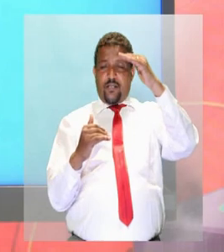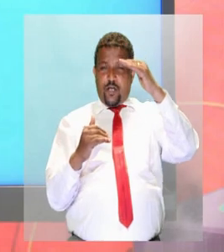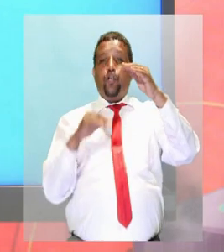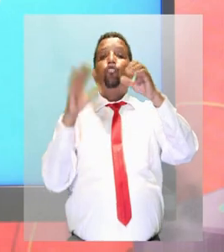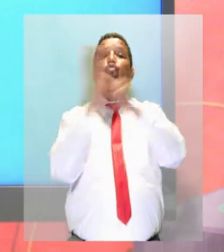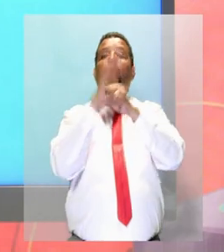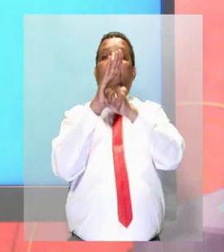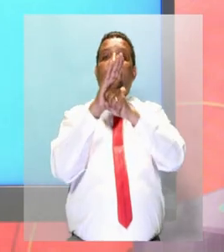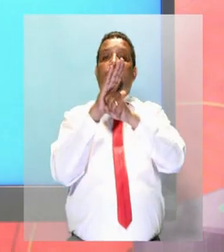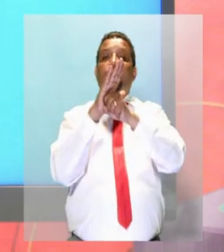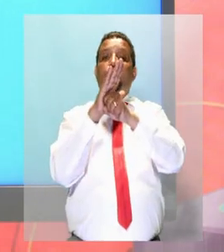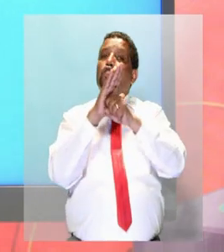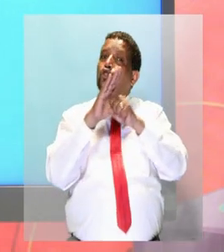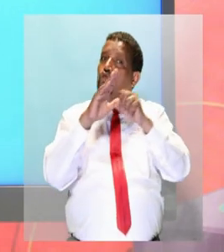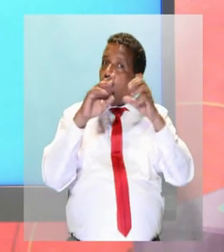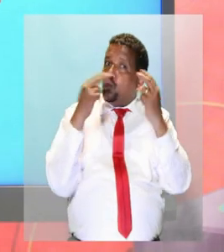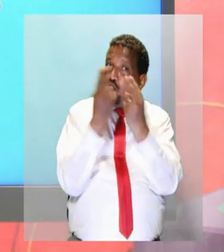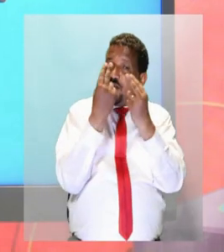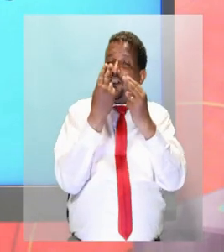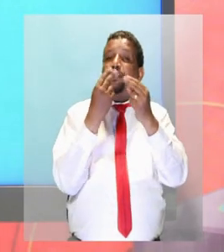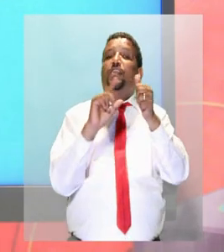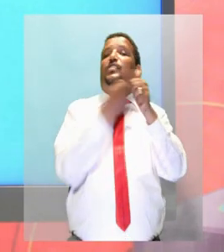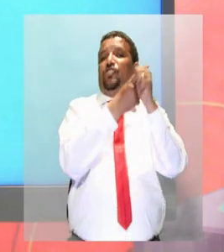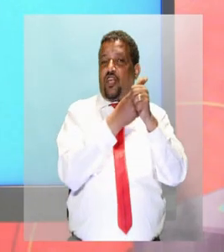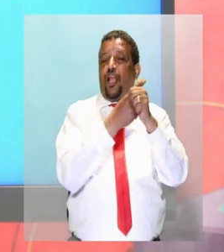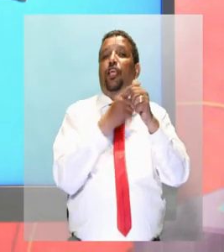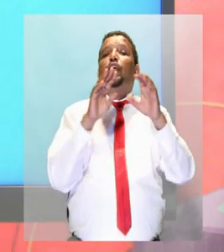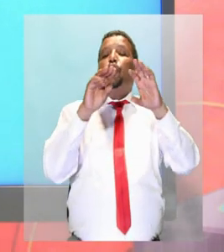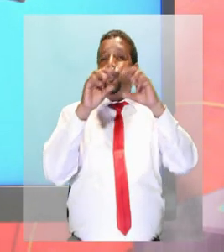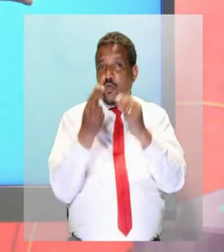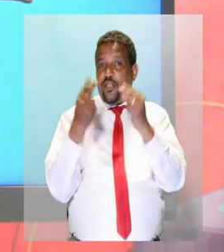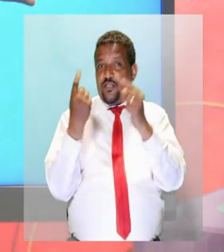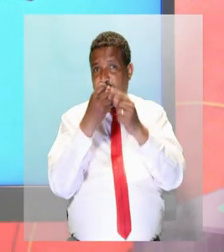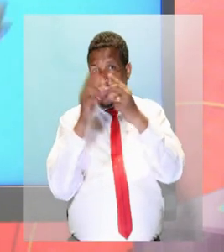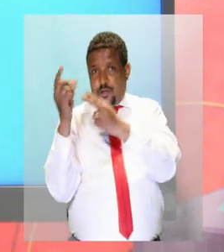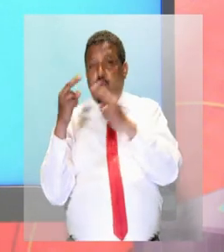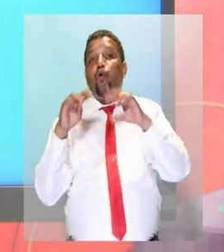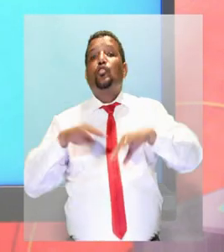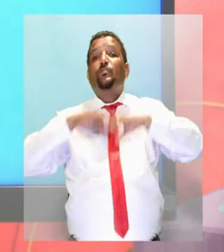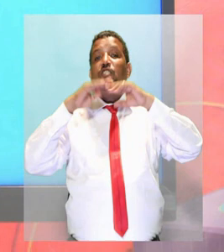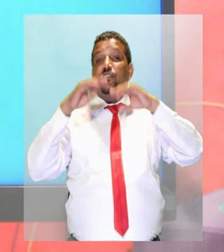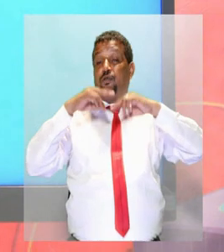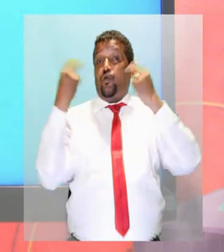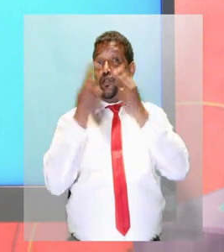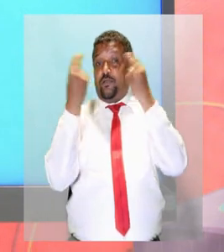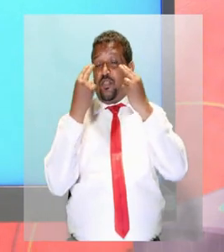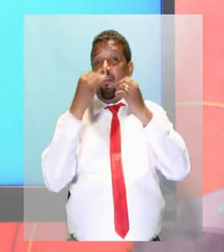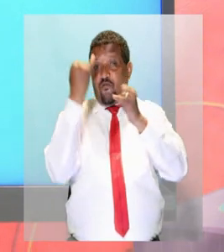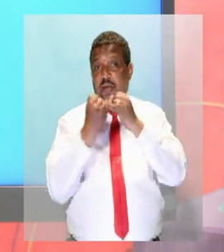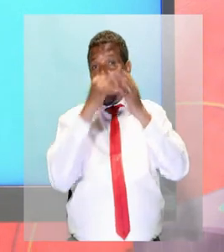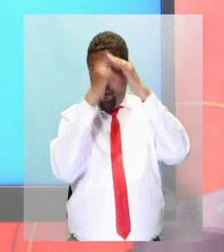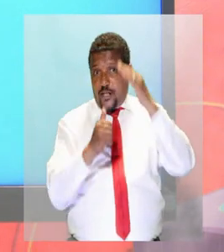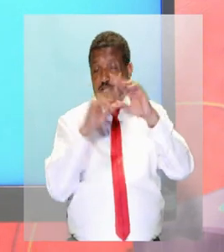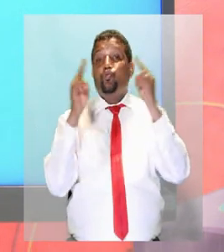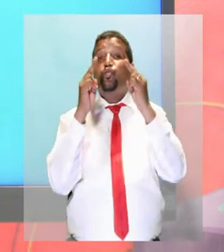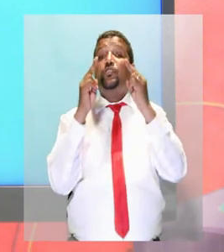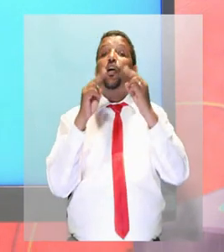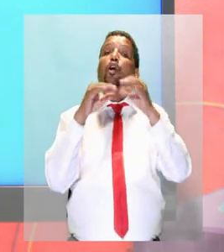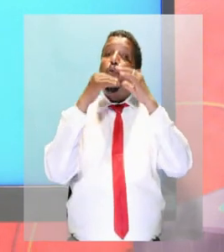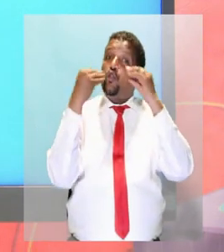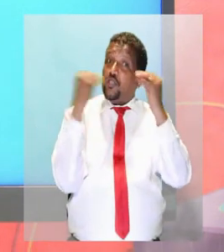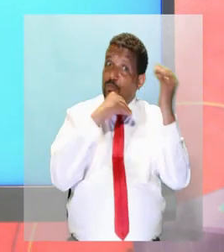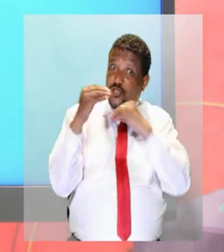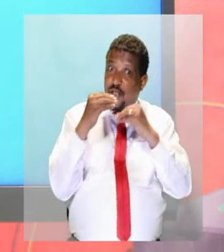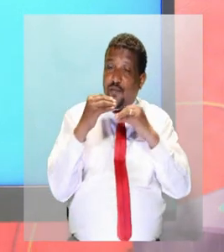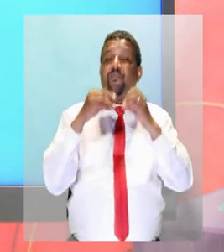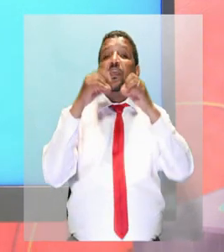initial divided by unit consumption final minus unit consumption initial. So let's take this zero